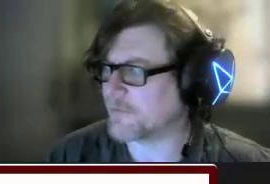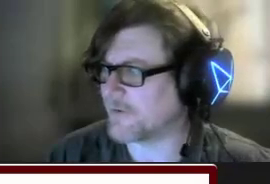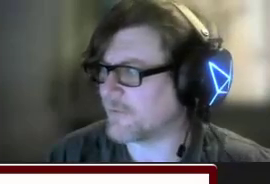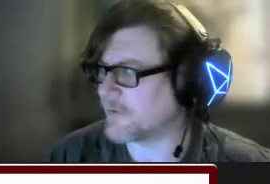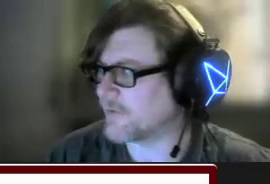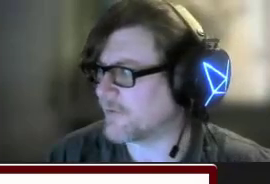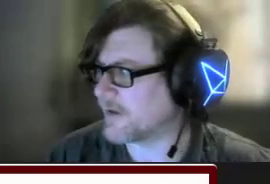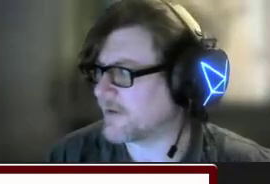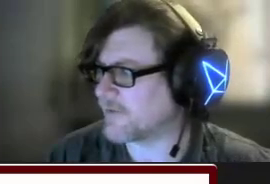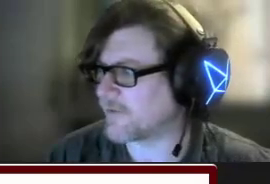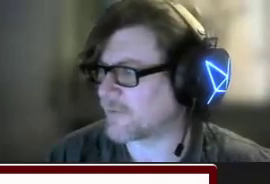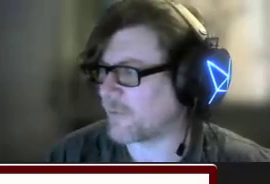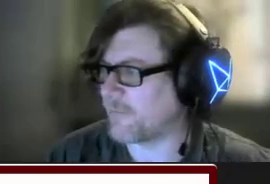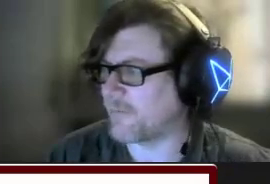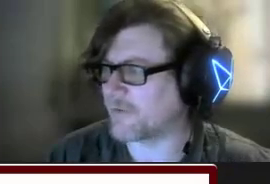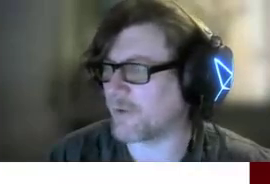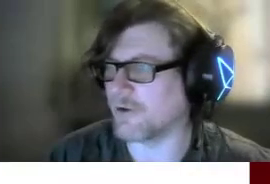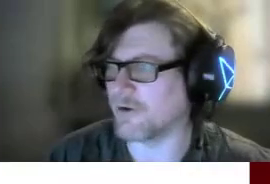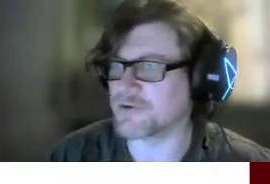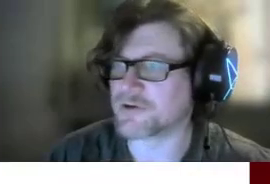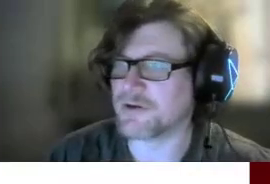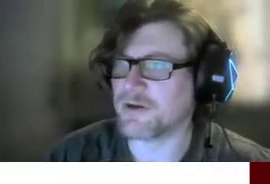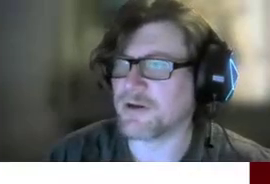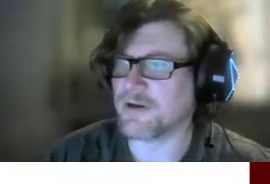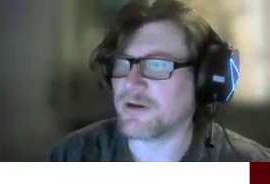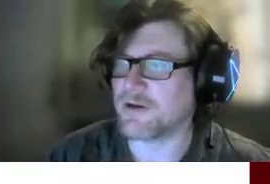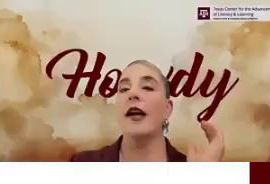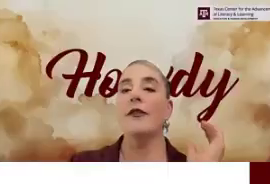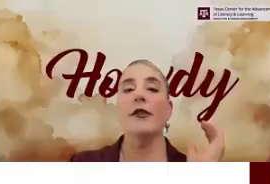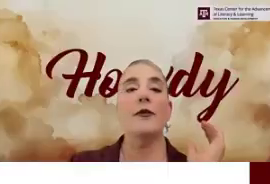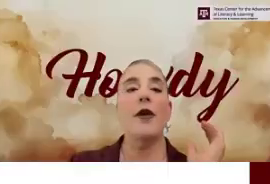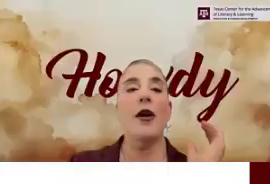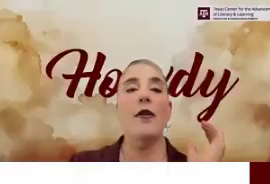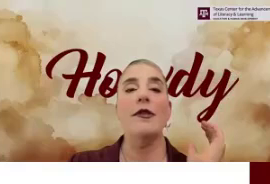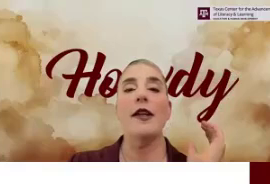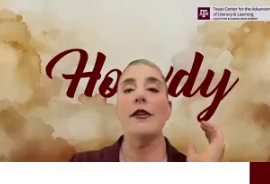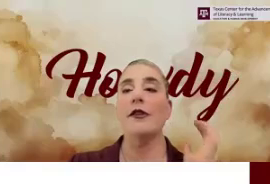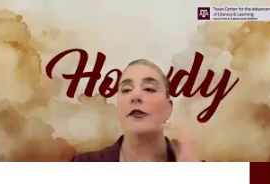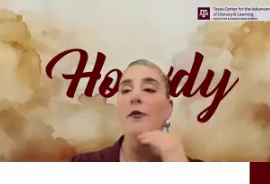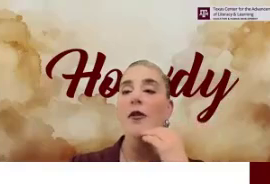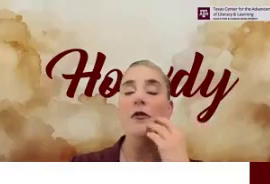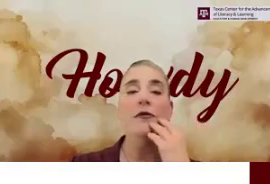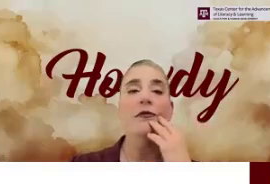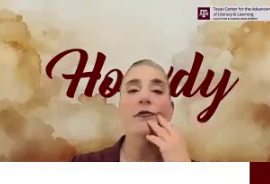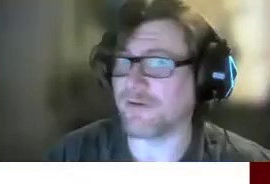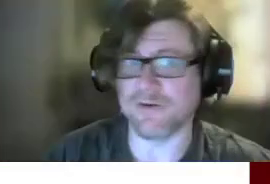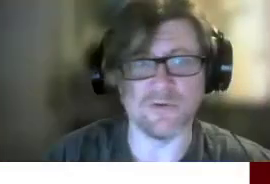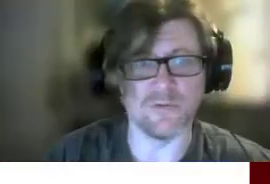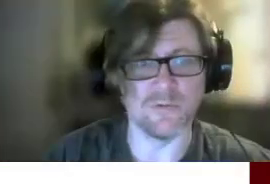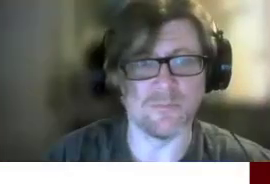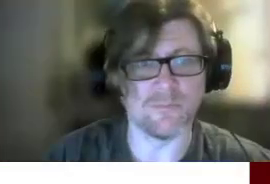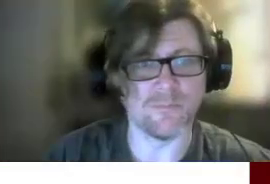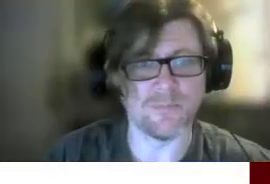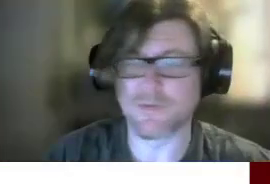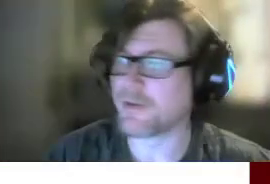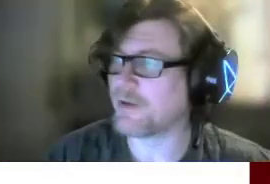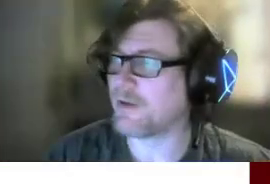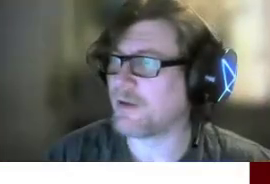in, what size font is that? That's quite large. Yeah, does that look large? 72 Does that look in the small? slide master at